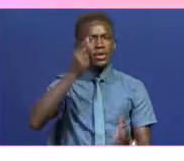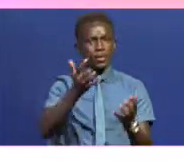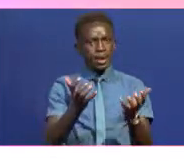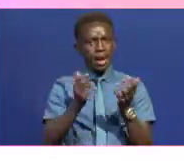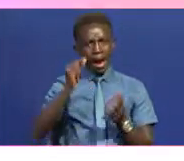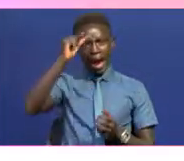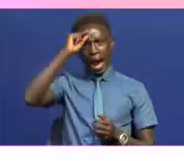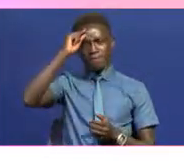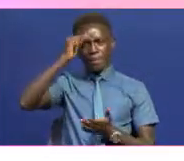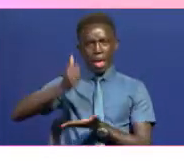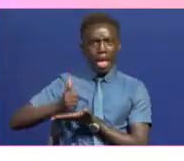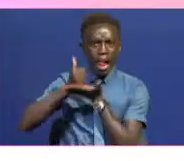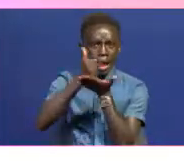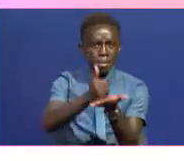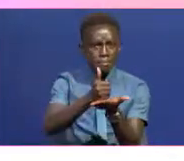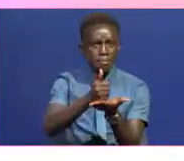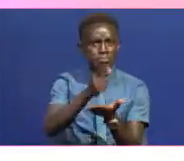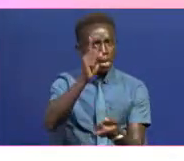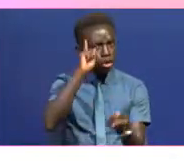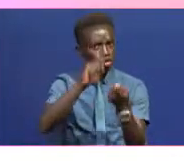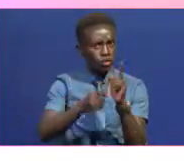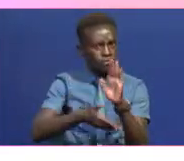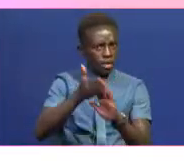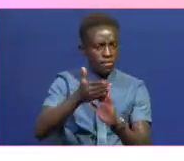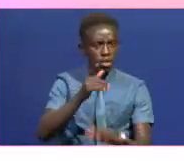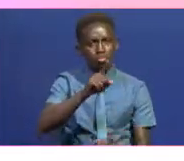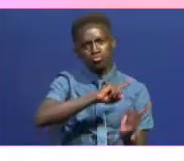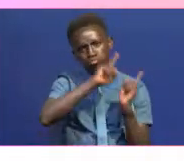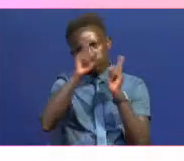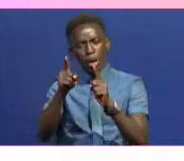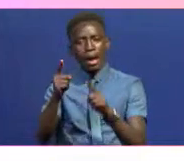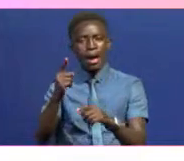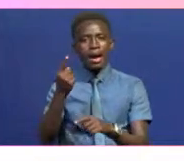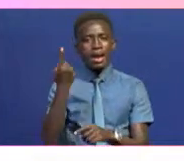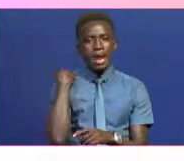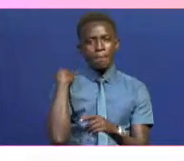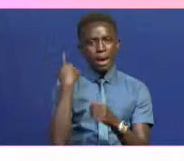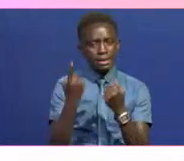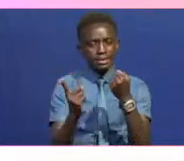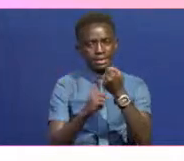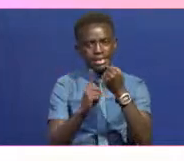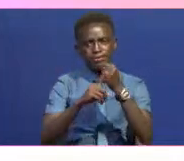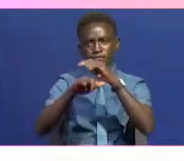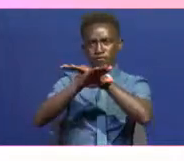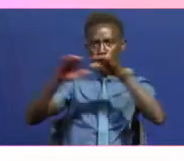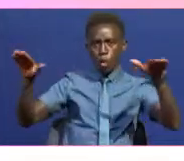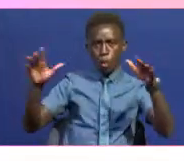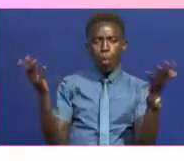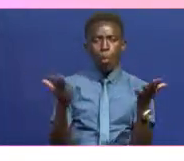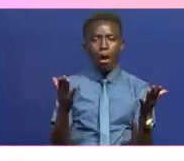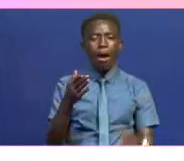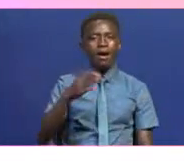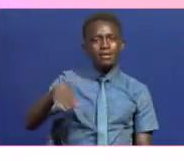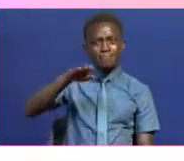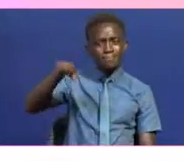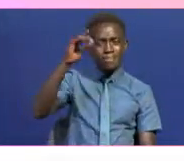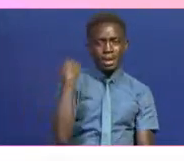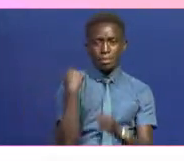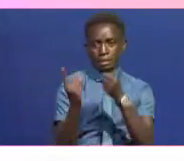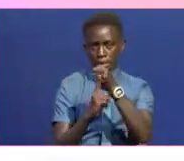government intervention to move a little bit faster, call on sixth floor in Harambee House Annex. You'll be well attended.